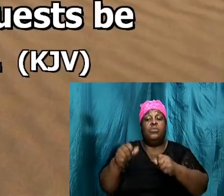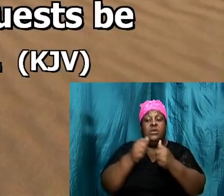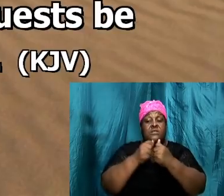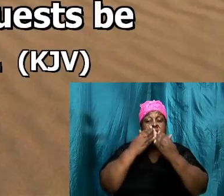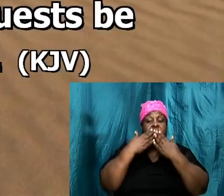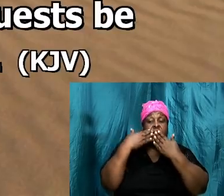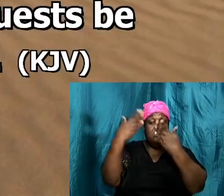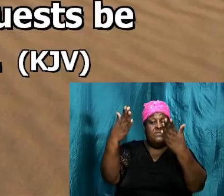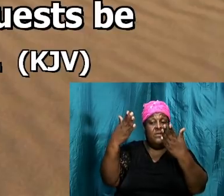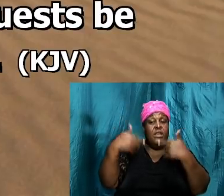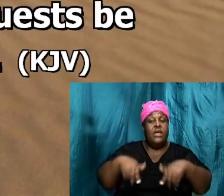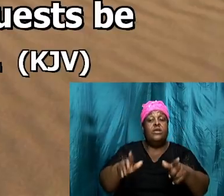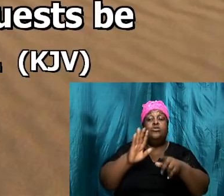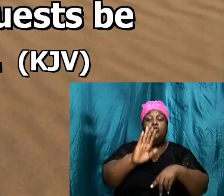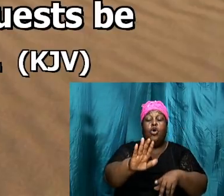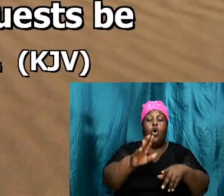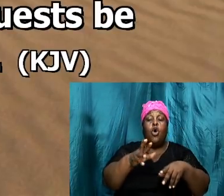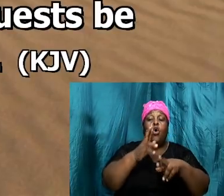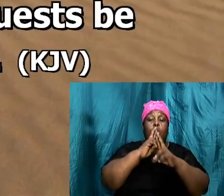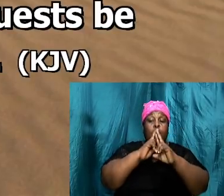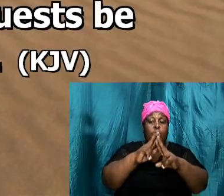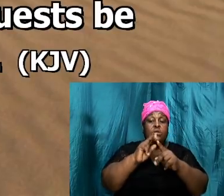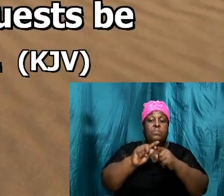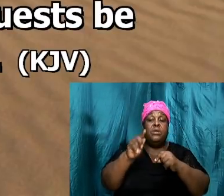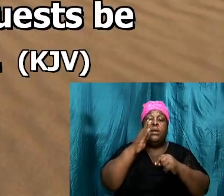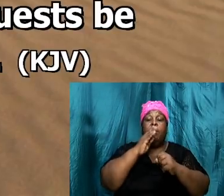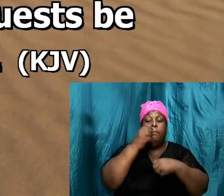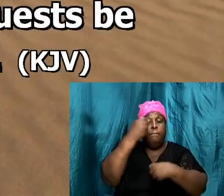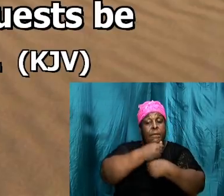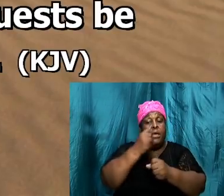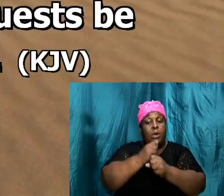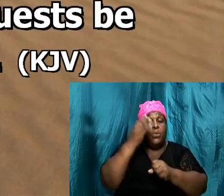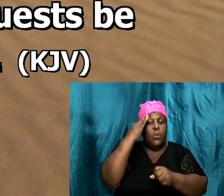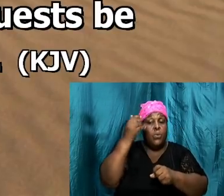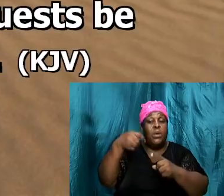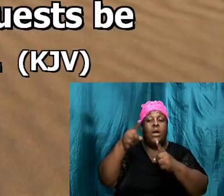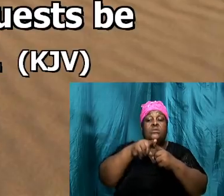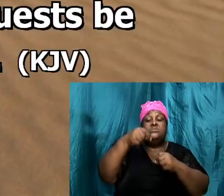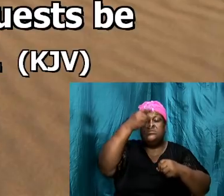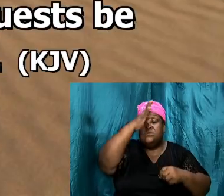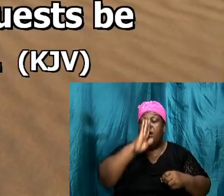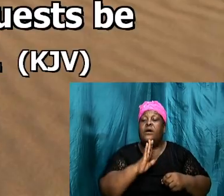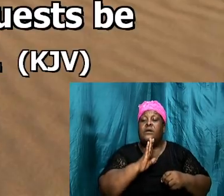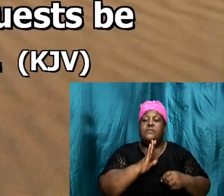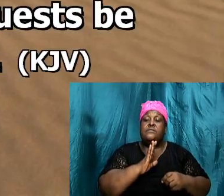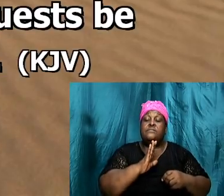with thanksgiving let your request be made known unto God